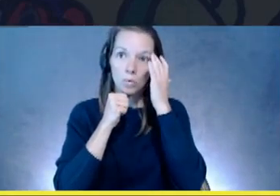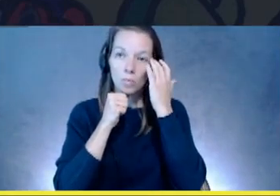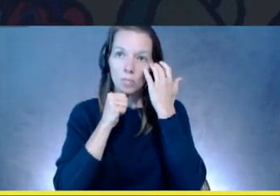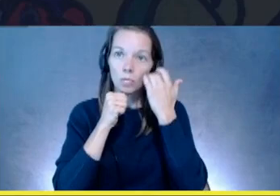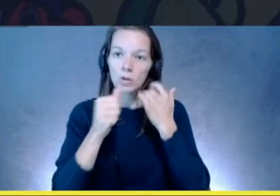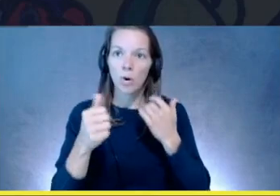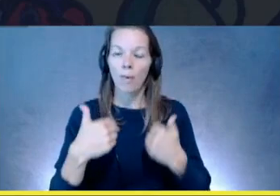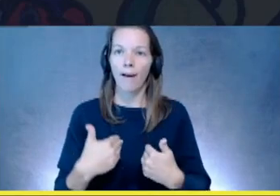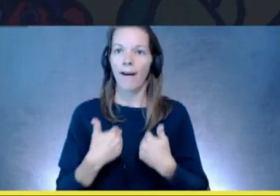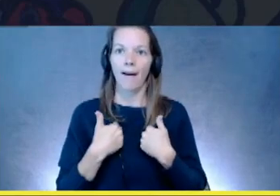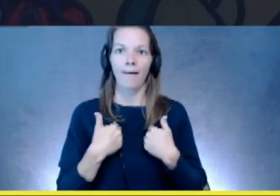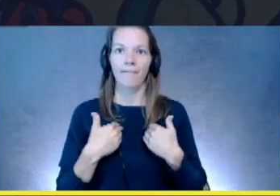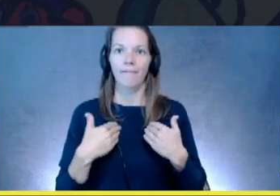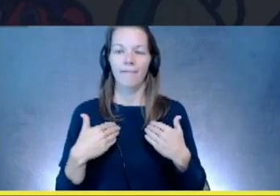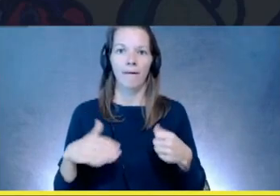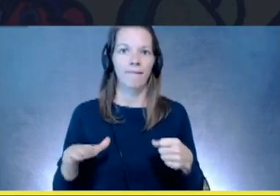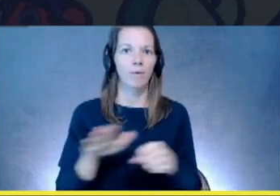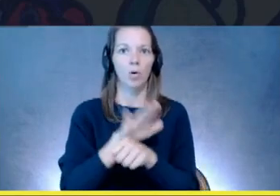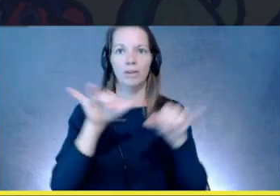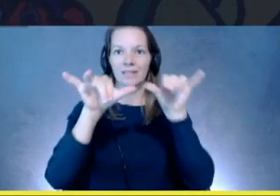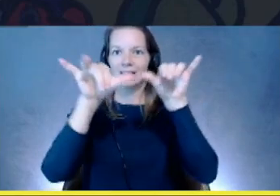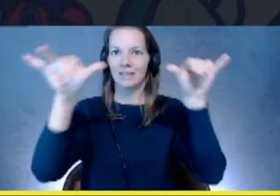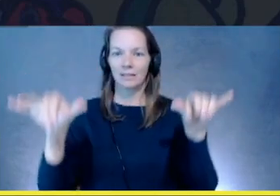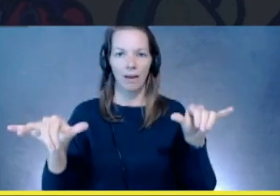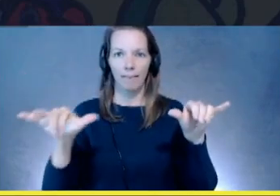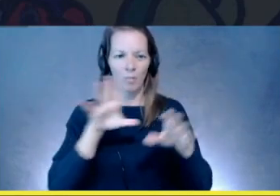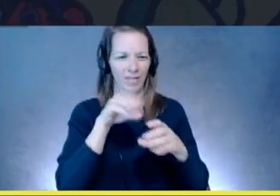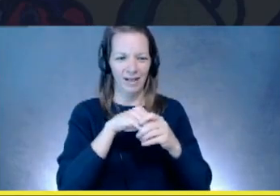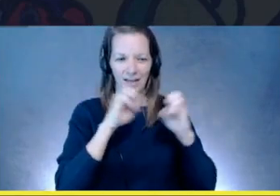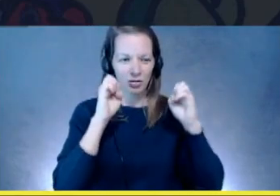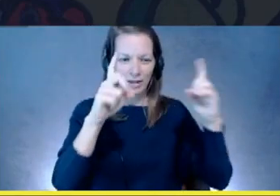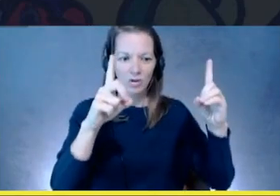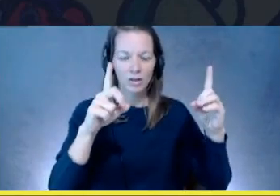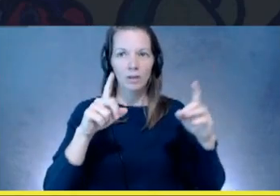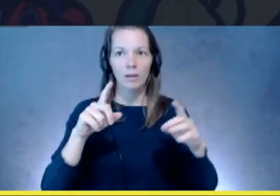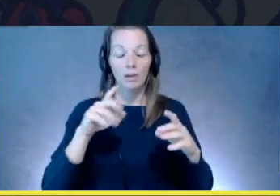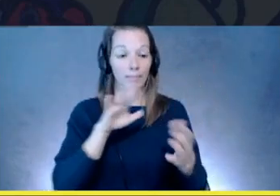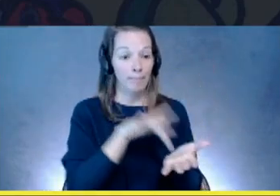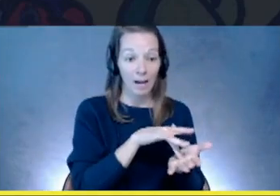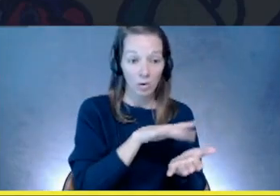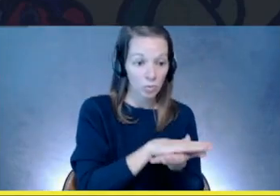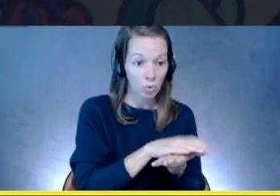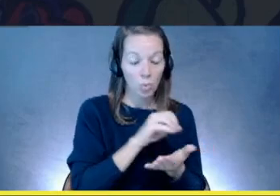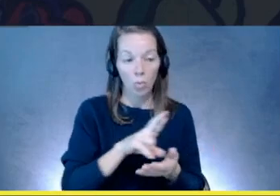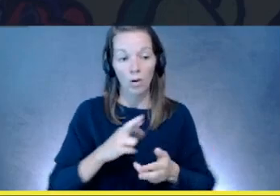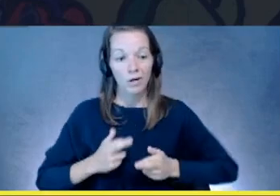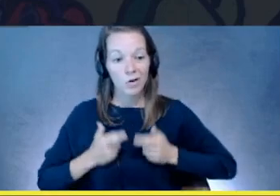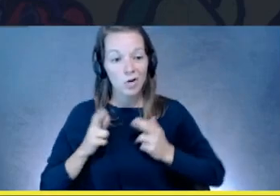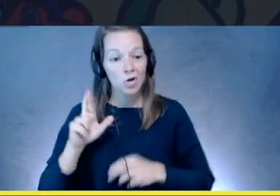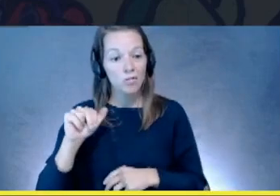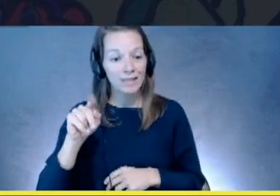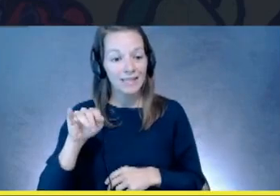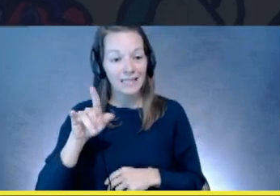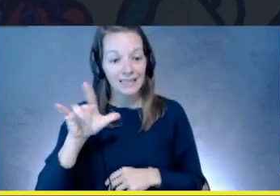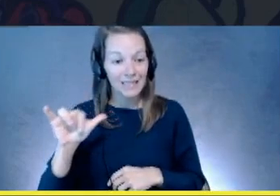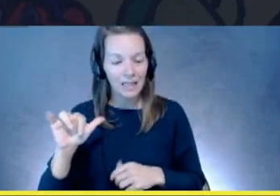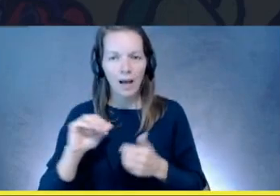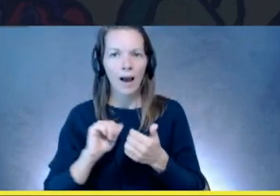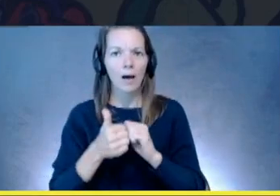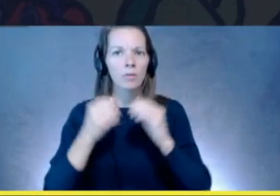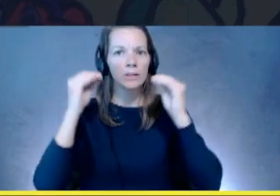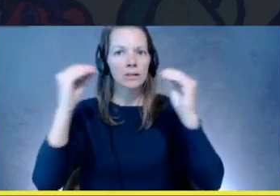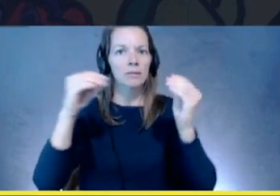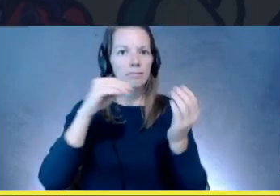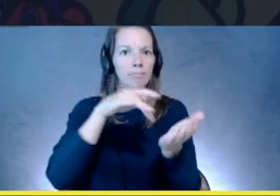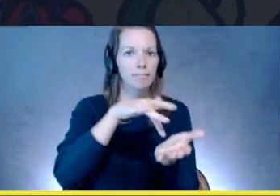education system for teaching within medical school or residency. How do we teach medical students and residents